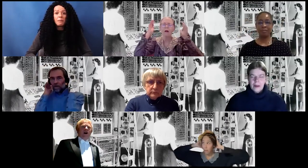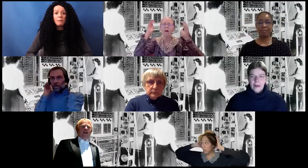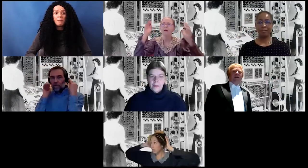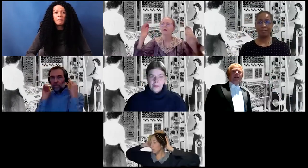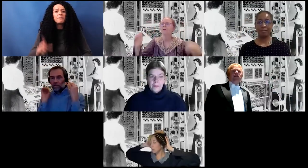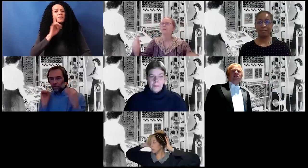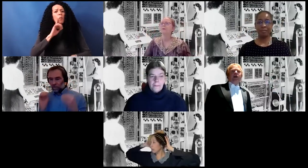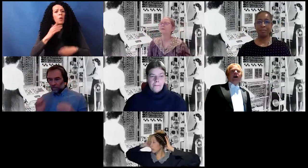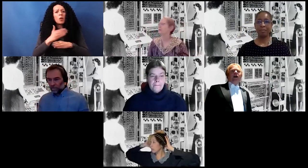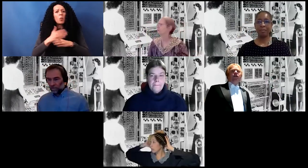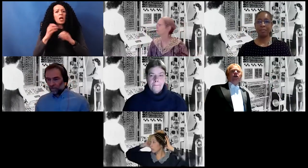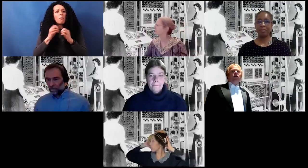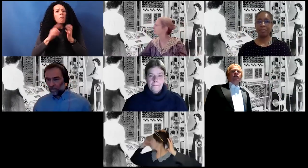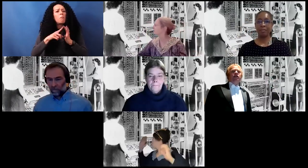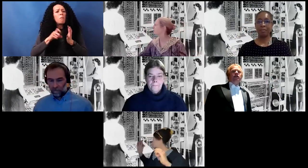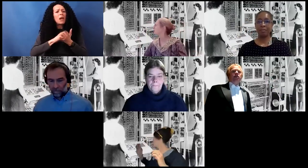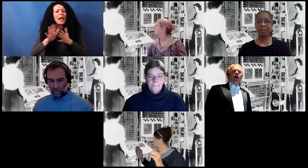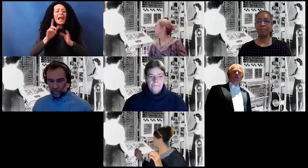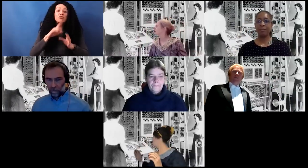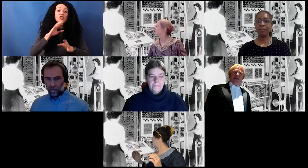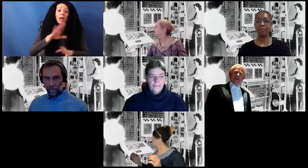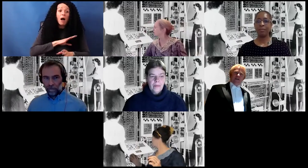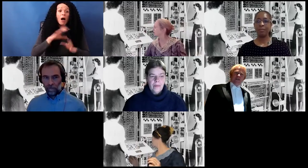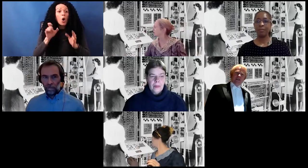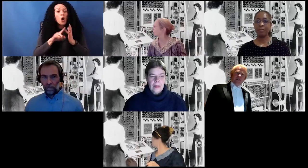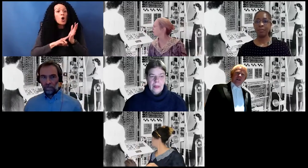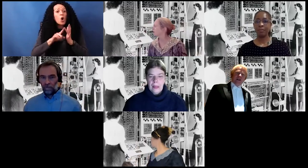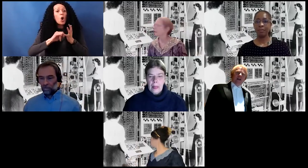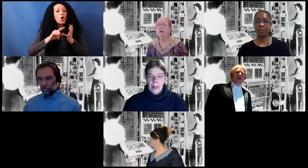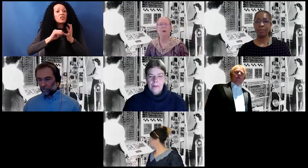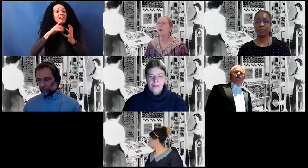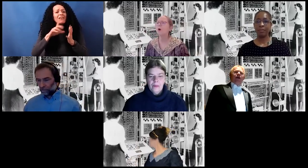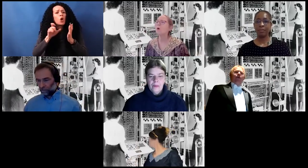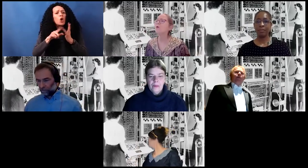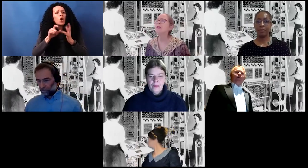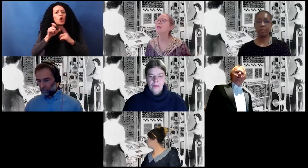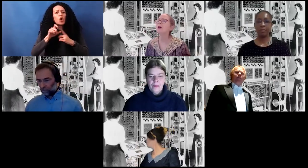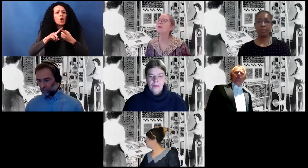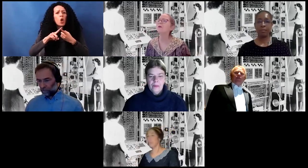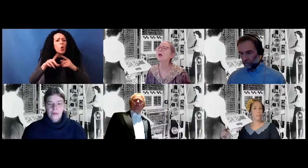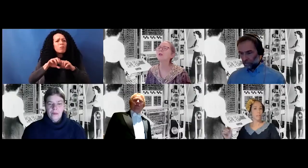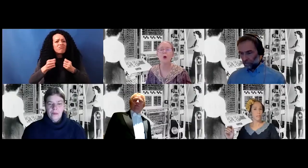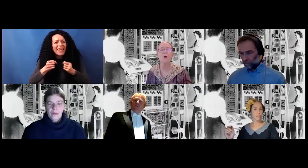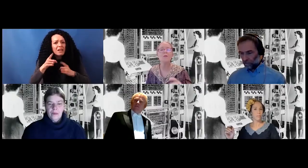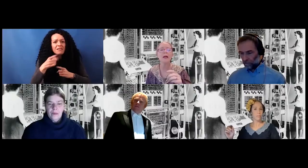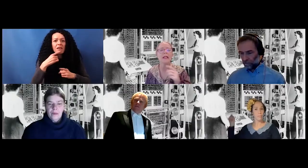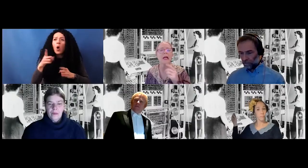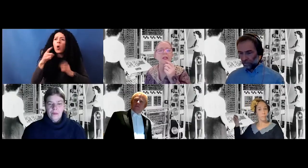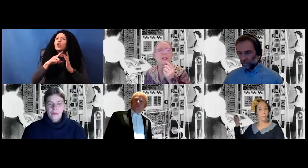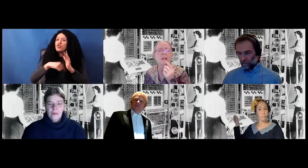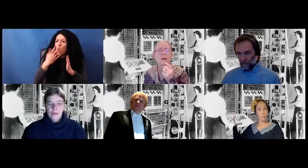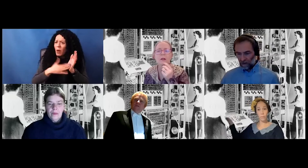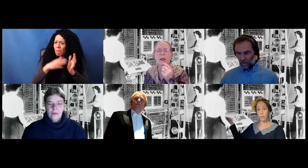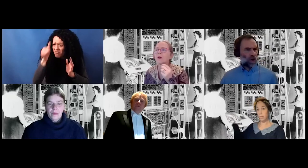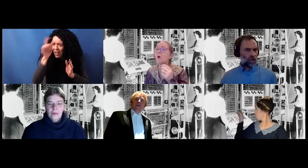Women working at Bletchley Park on Colossus as code breakers. Well, you mean Joan Murray, I